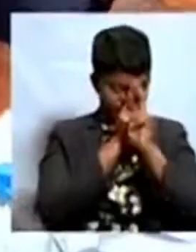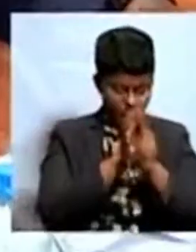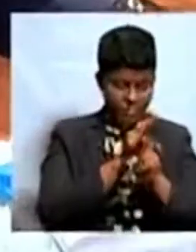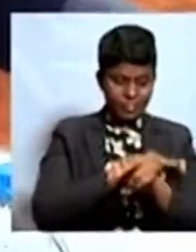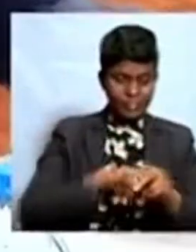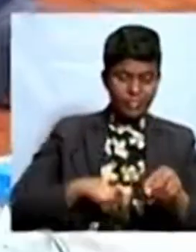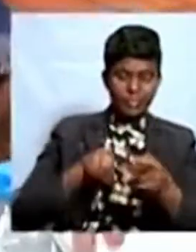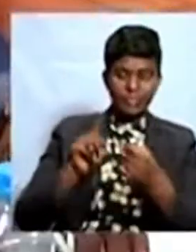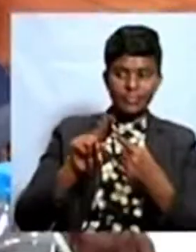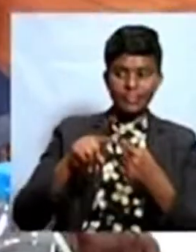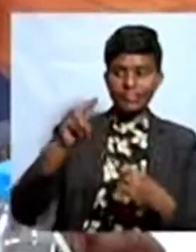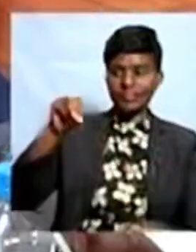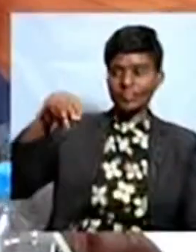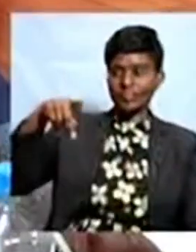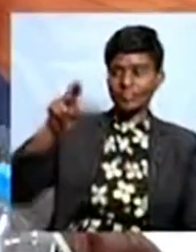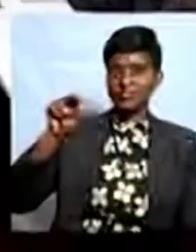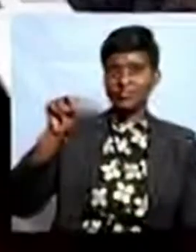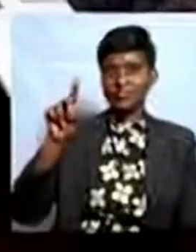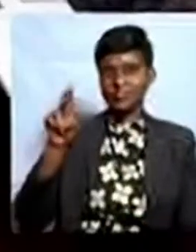start with Honorable Mpundu.